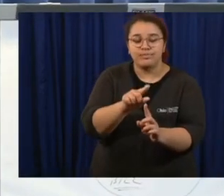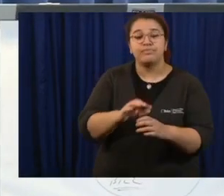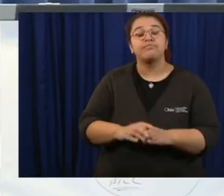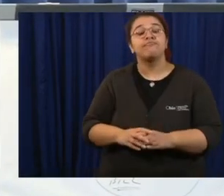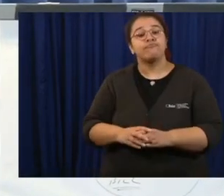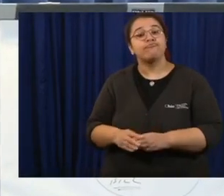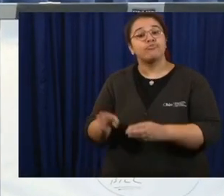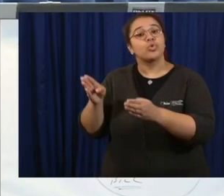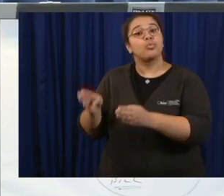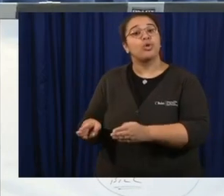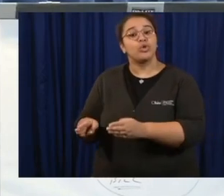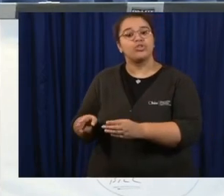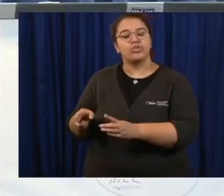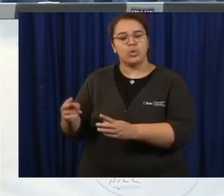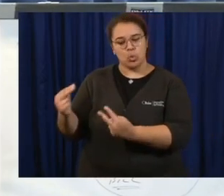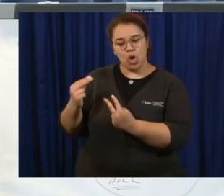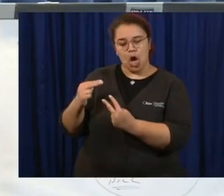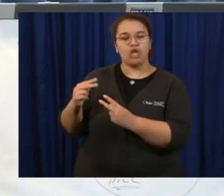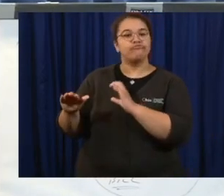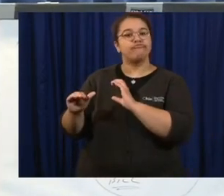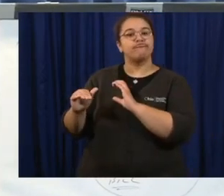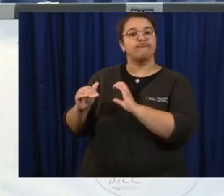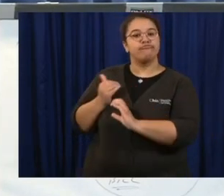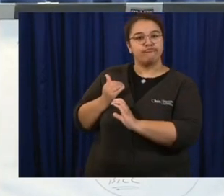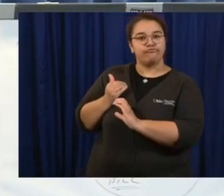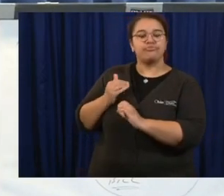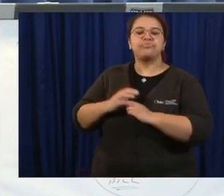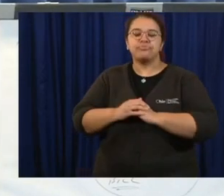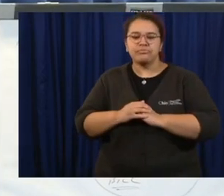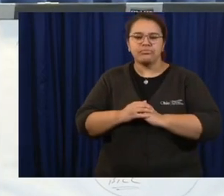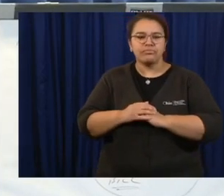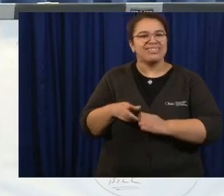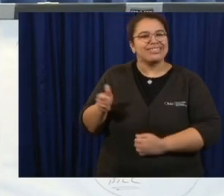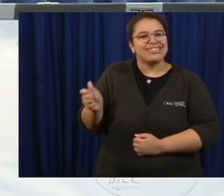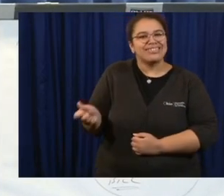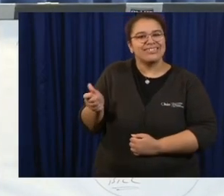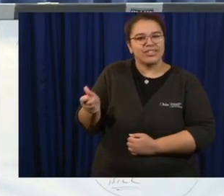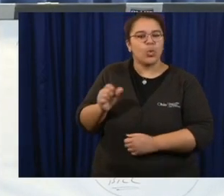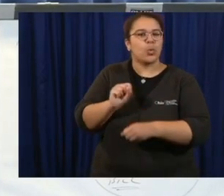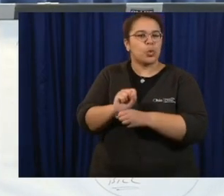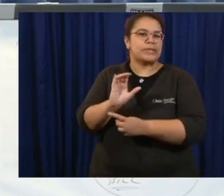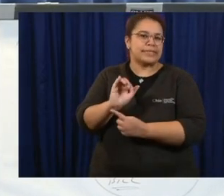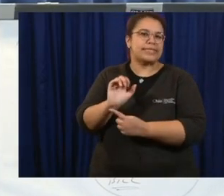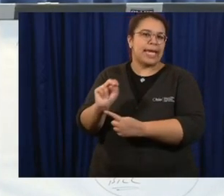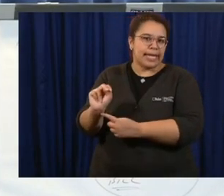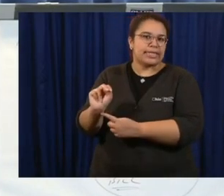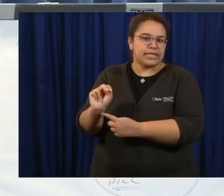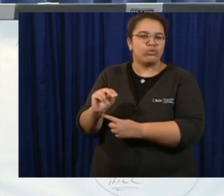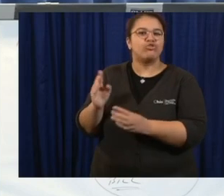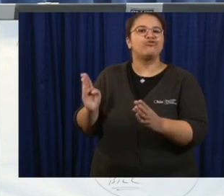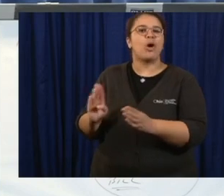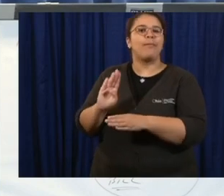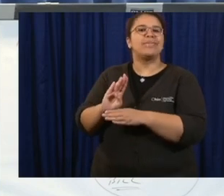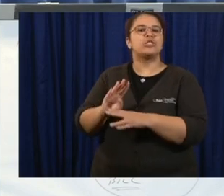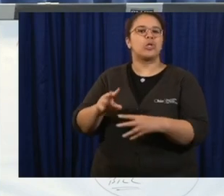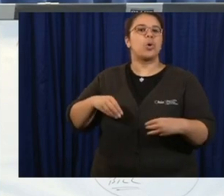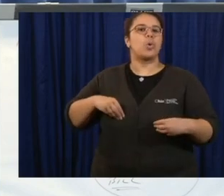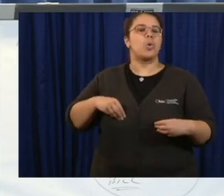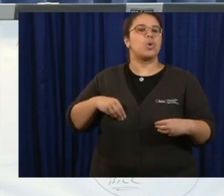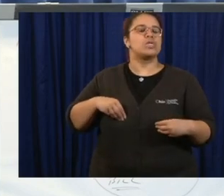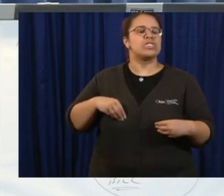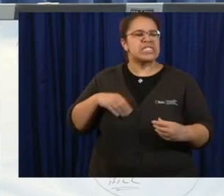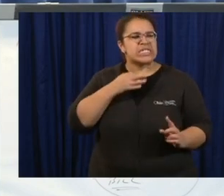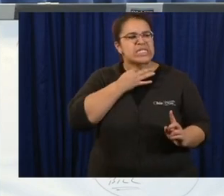viewer. This viewer is a small business owner in Cincinnati, and they want to know if you have any plans to address